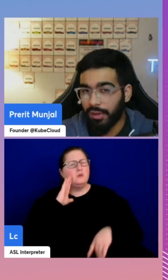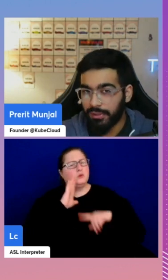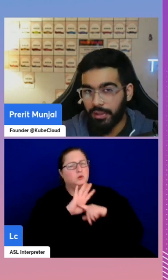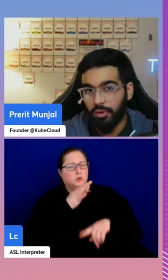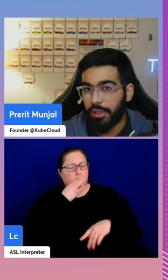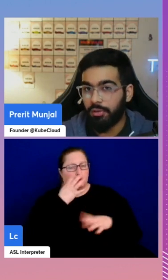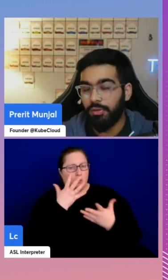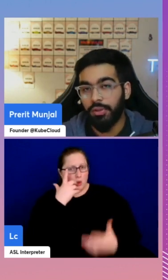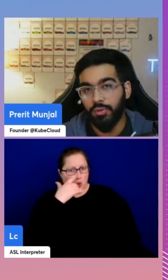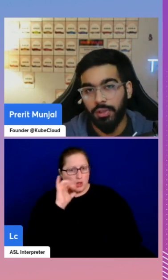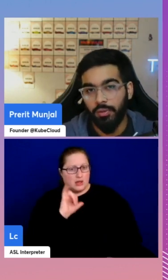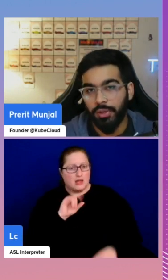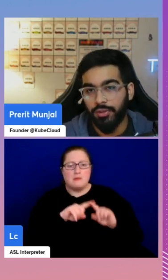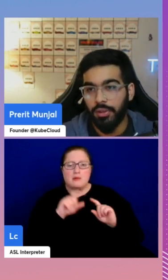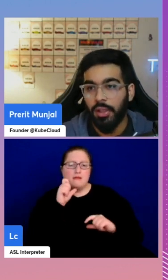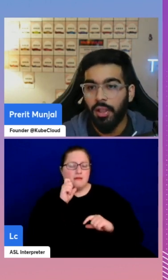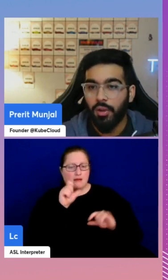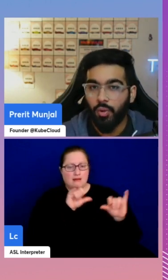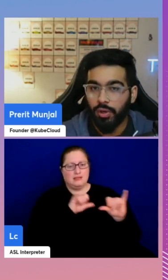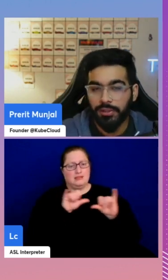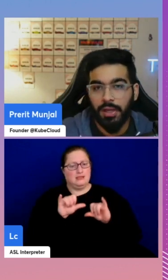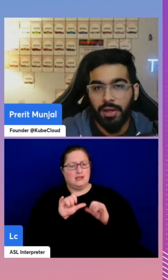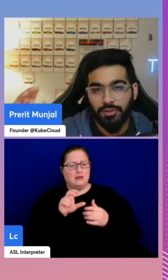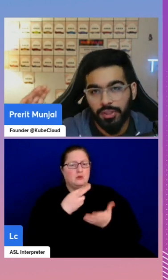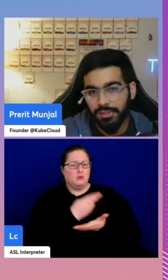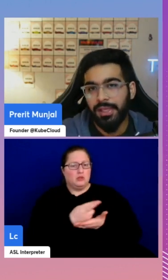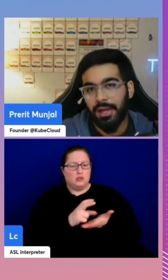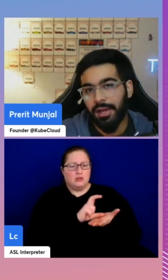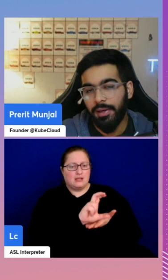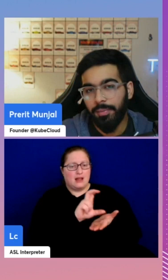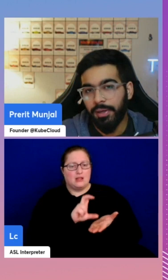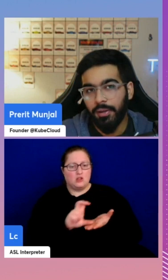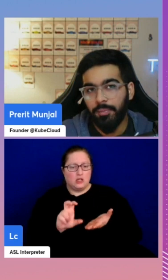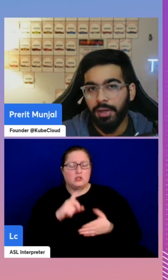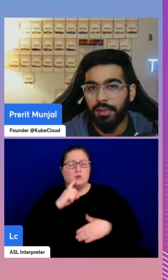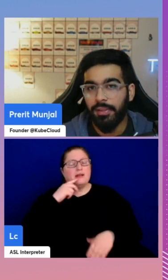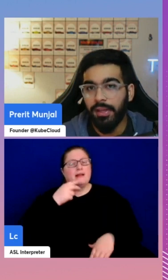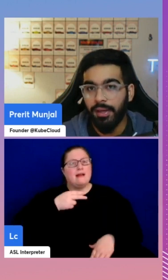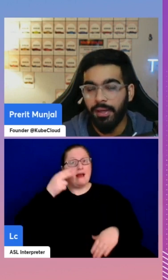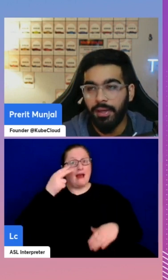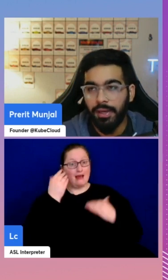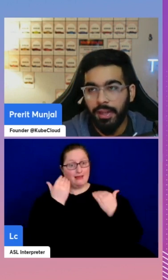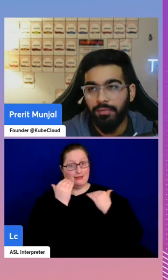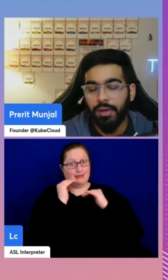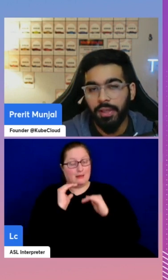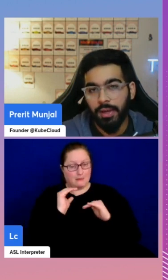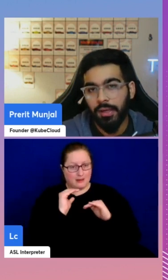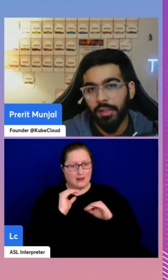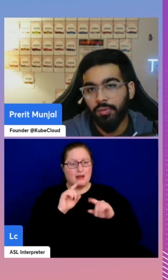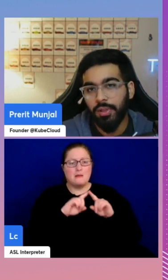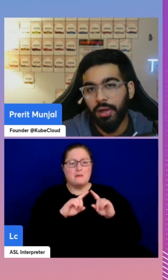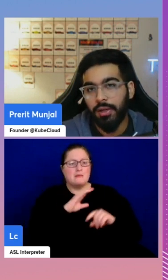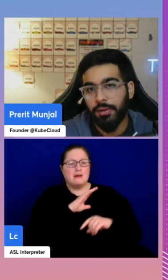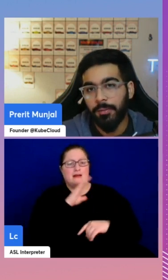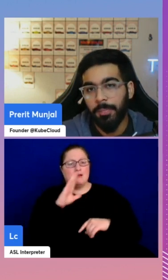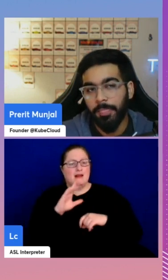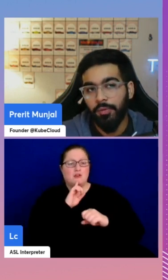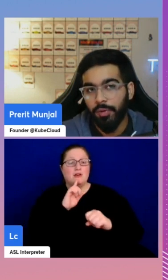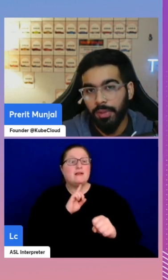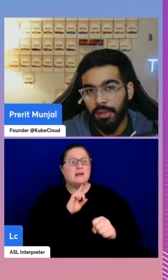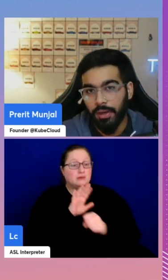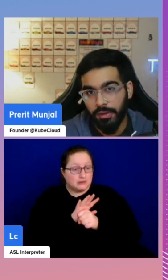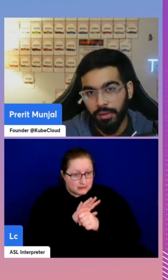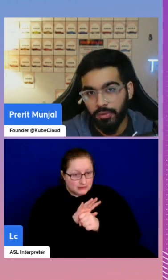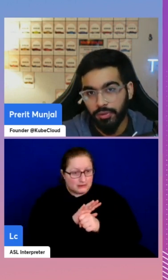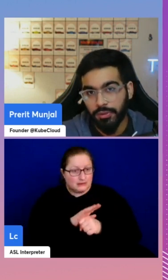but quotas are not equal to resource allocation. Quotas are just the higher limit, but they never guarantee you that